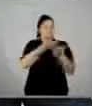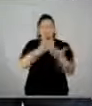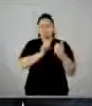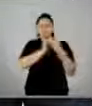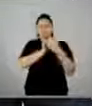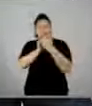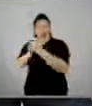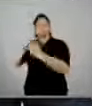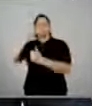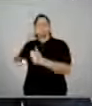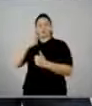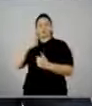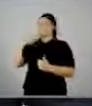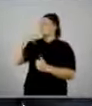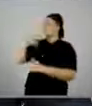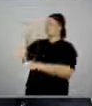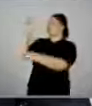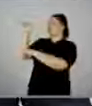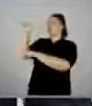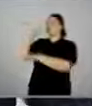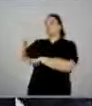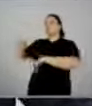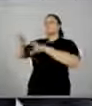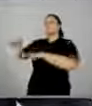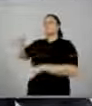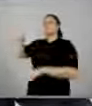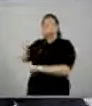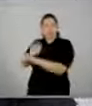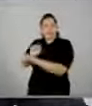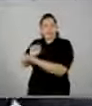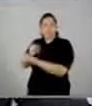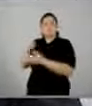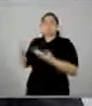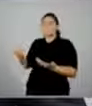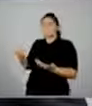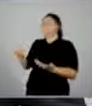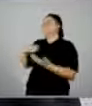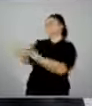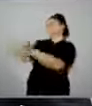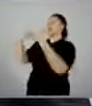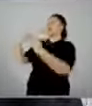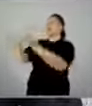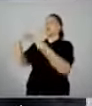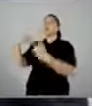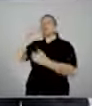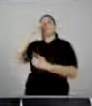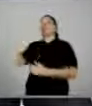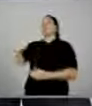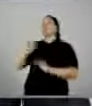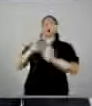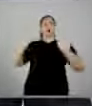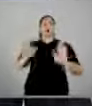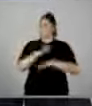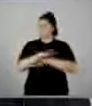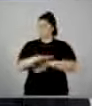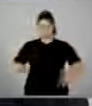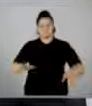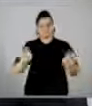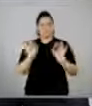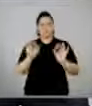Australians home. Should stress, international travellers are not allowed to come to Australia. Australians residents and citizens are allowed to return